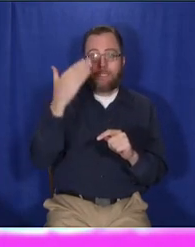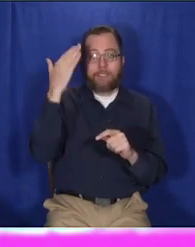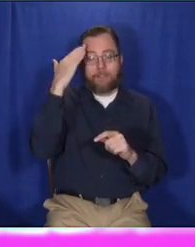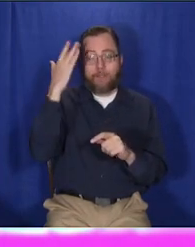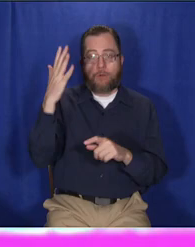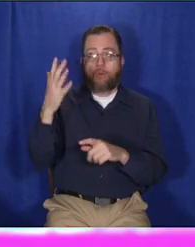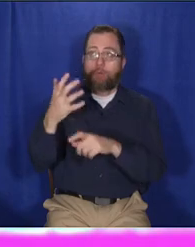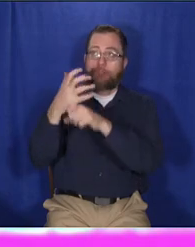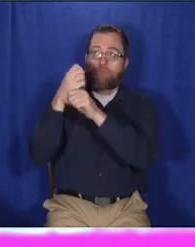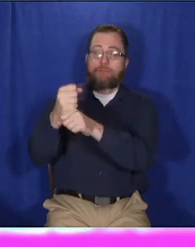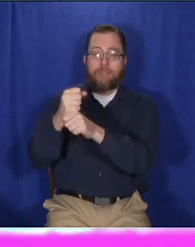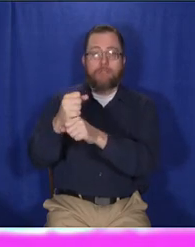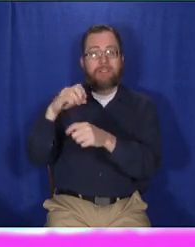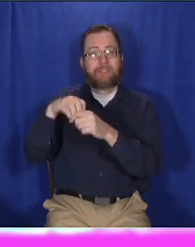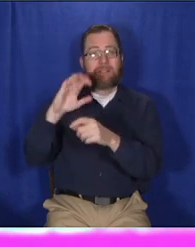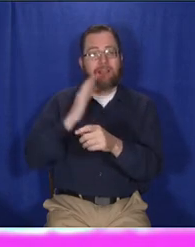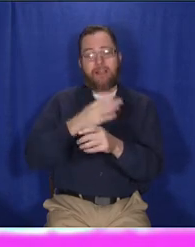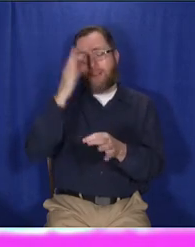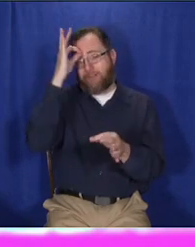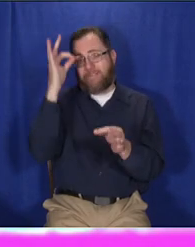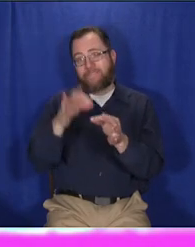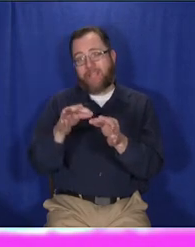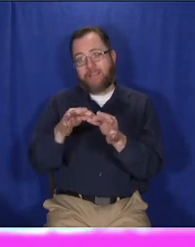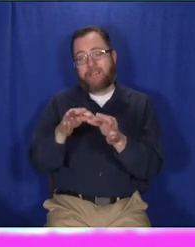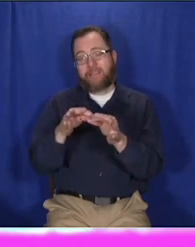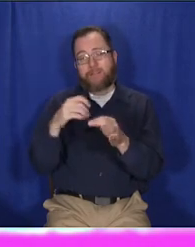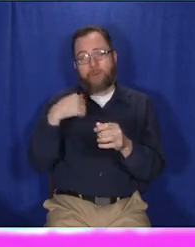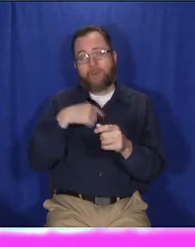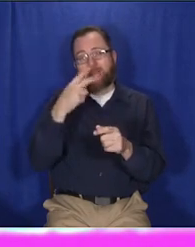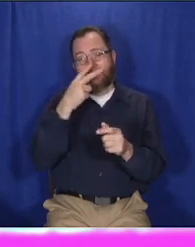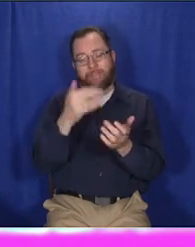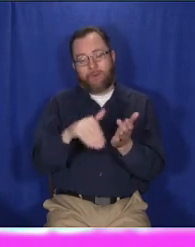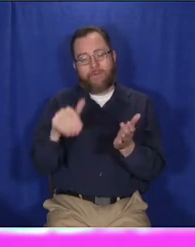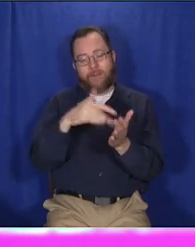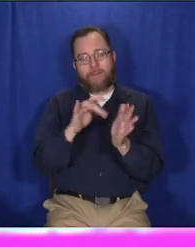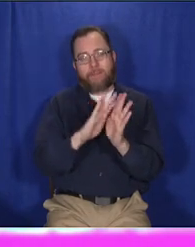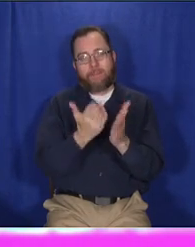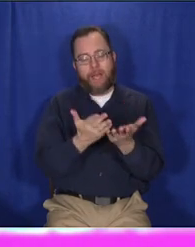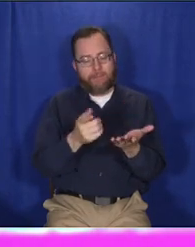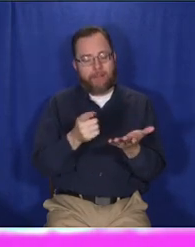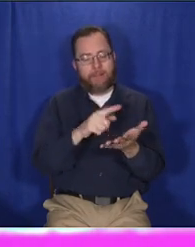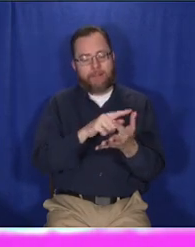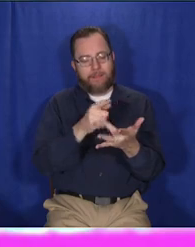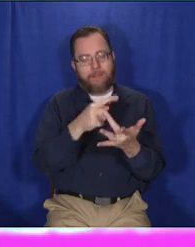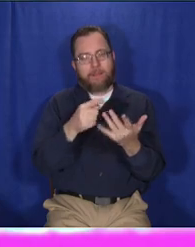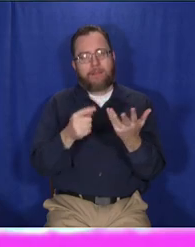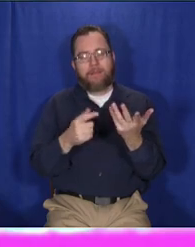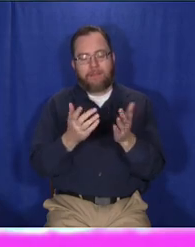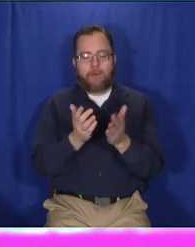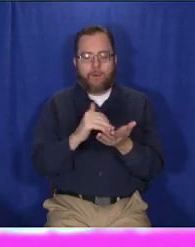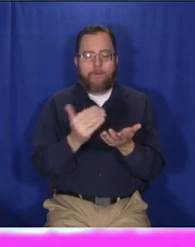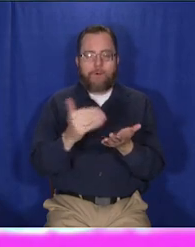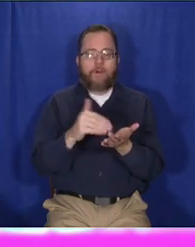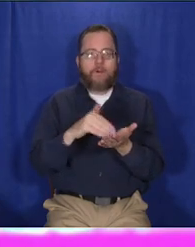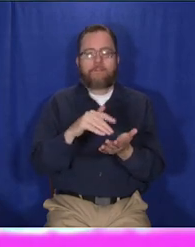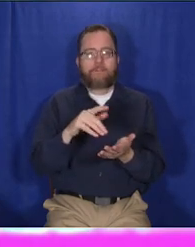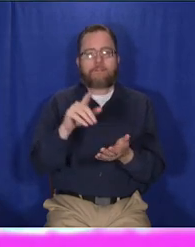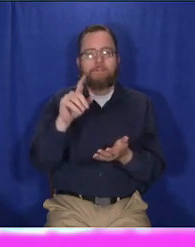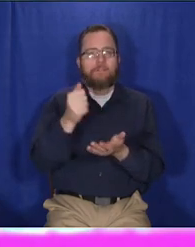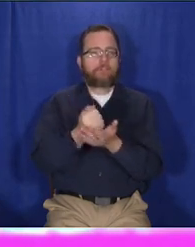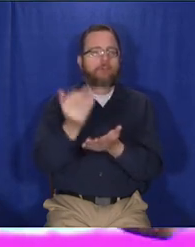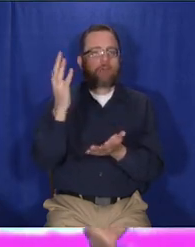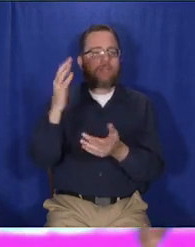he has said it all over the Bible. It's unmistakable. And you have to trust him that he's going to fulfill it. It's like if I tell my